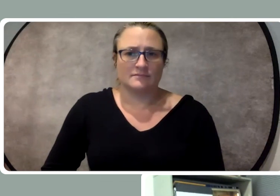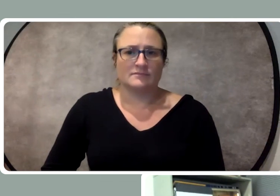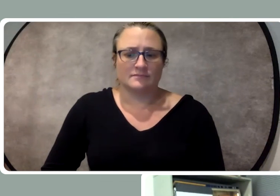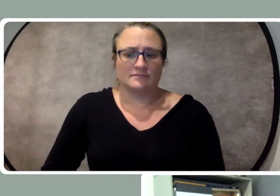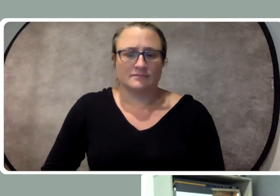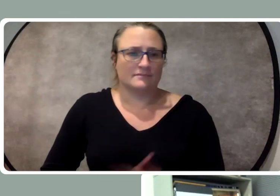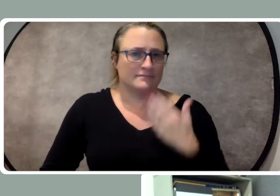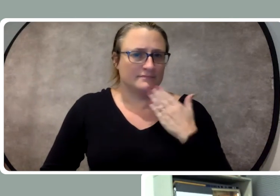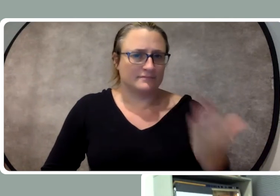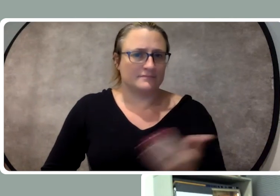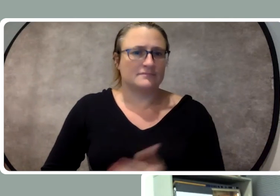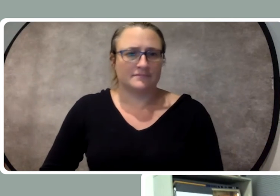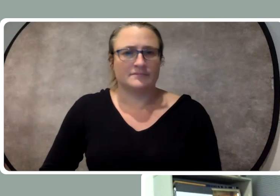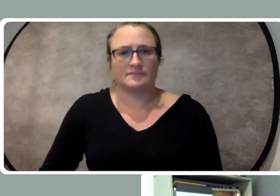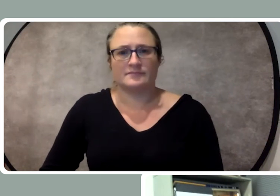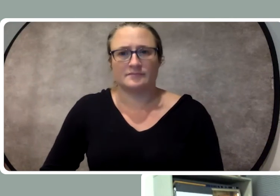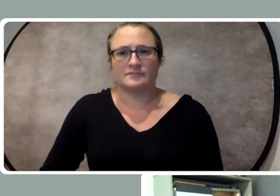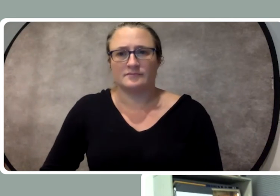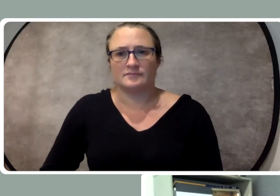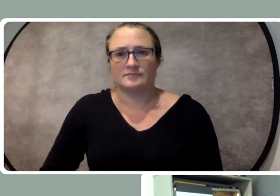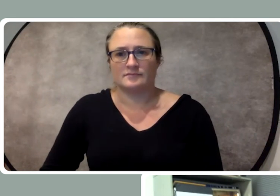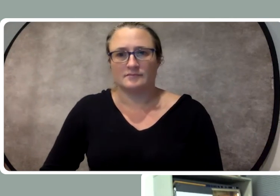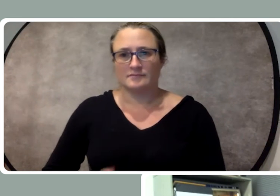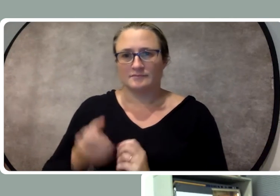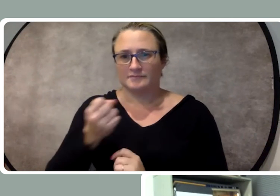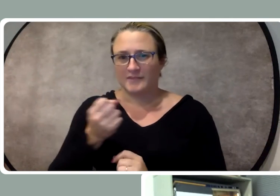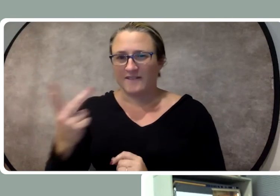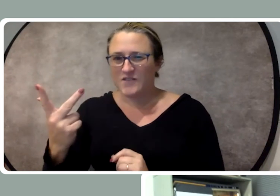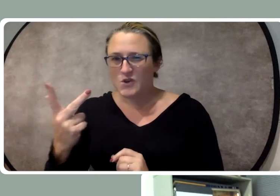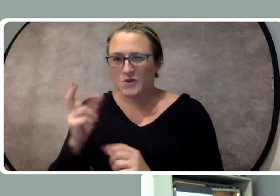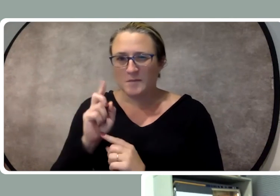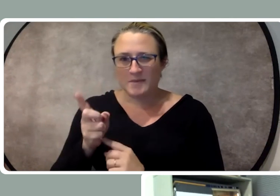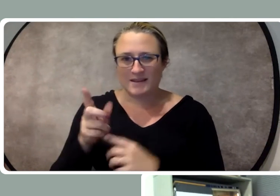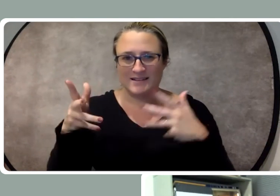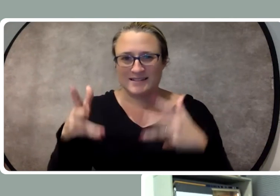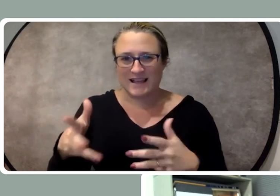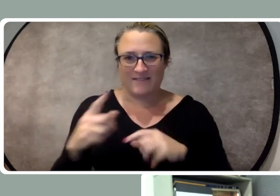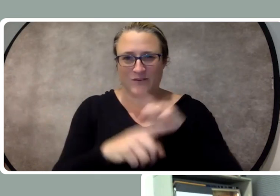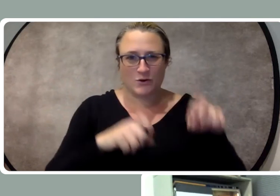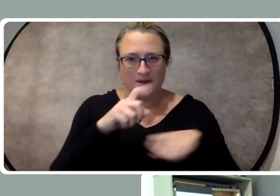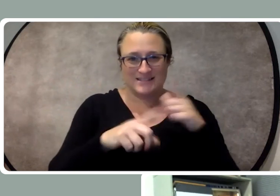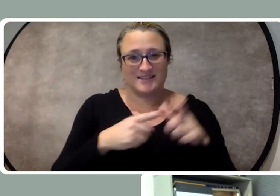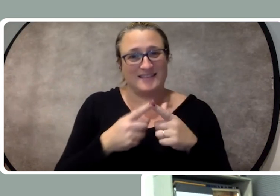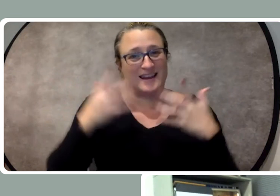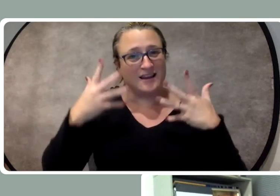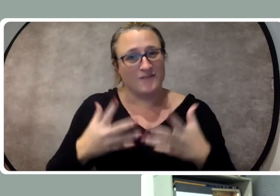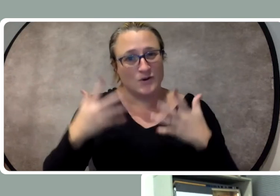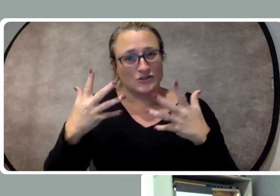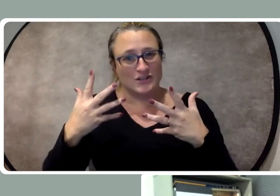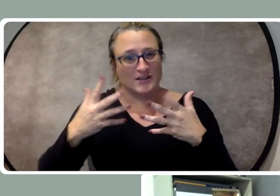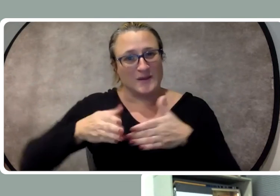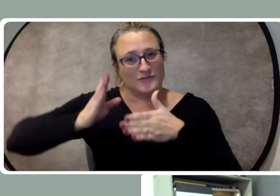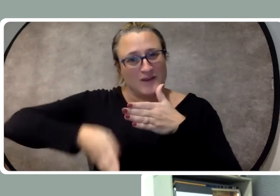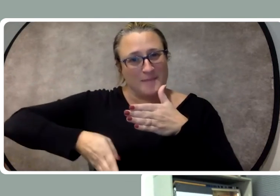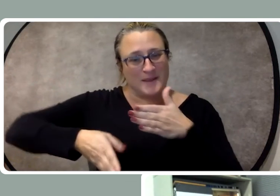Thank you for addressing that. So I have a couple more minutes for questions, and then unfortunately we'll have to wrap